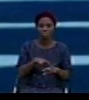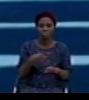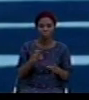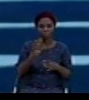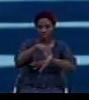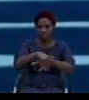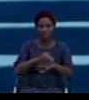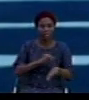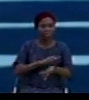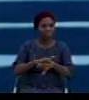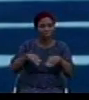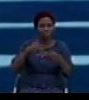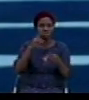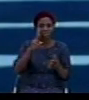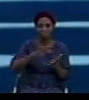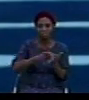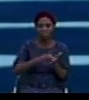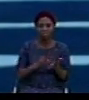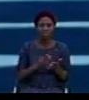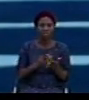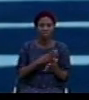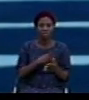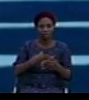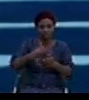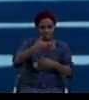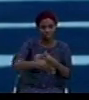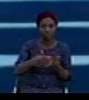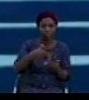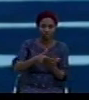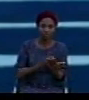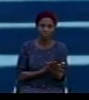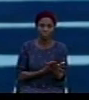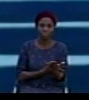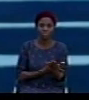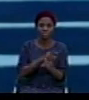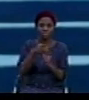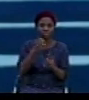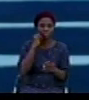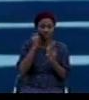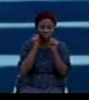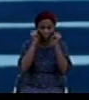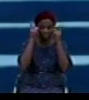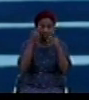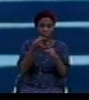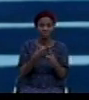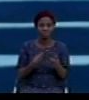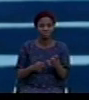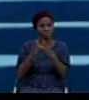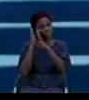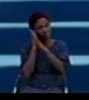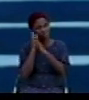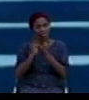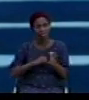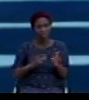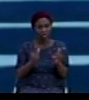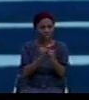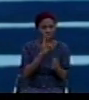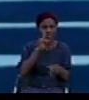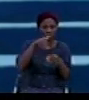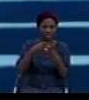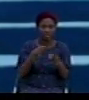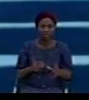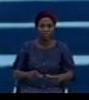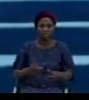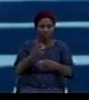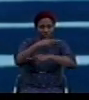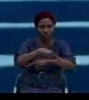The following morning, when she woke up from sleep and came to meet me in the living room, I touched her body, and she was not running temperature. I was really surprised